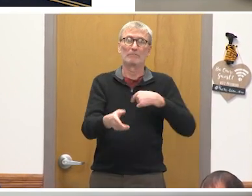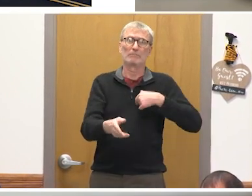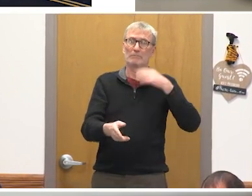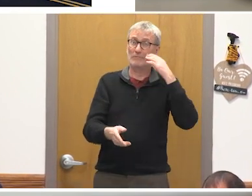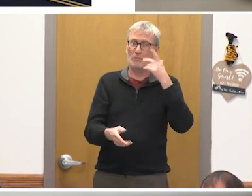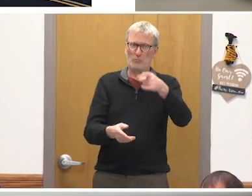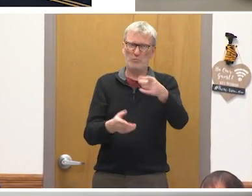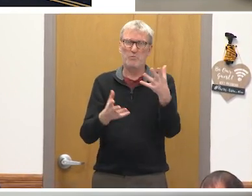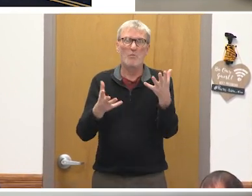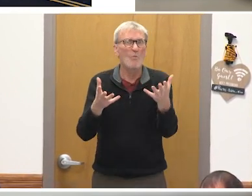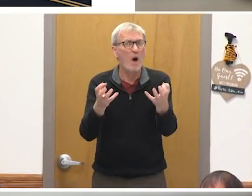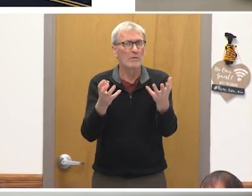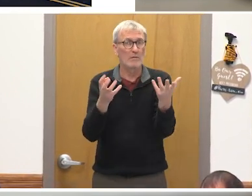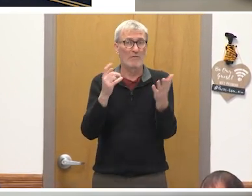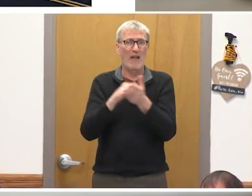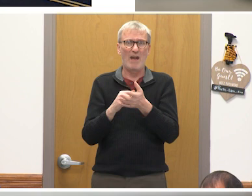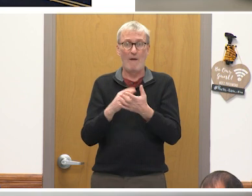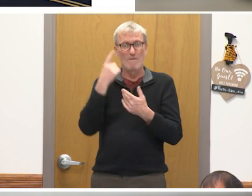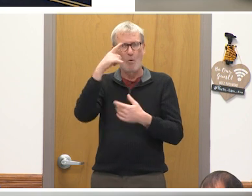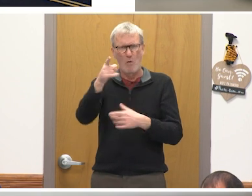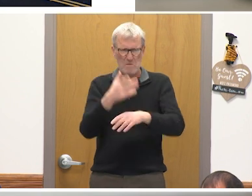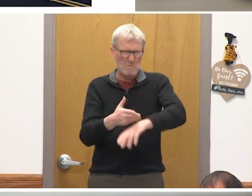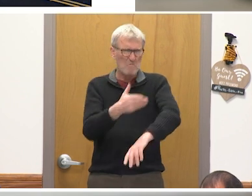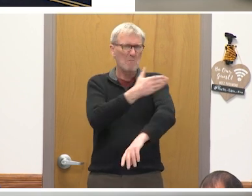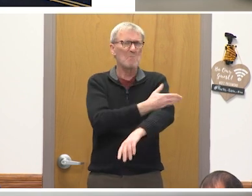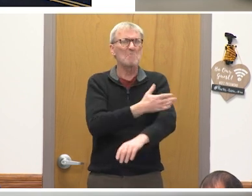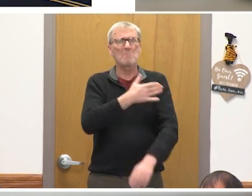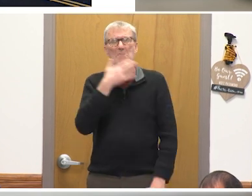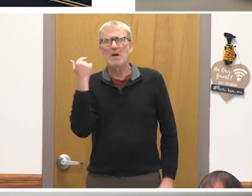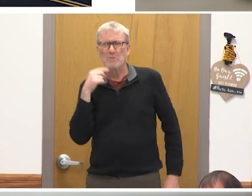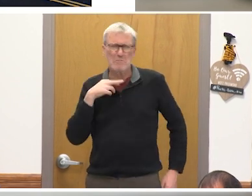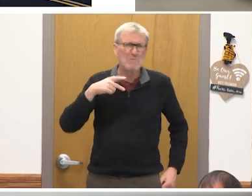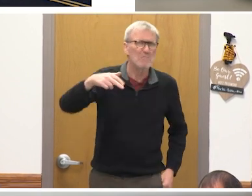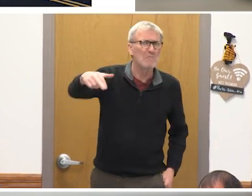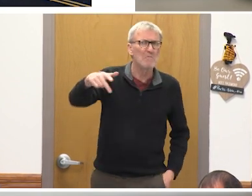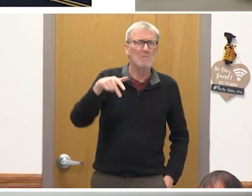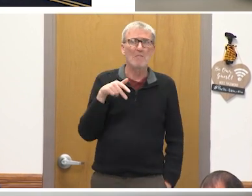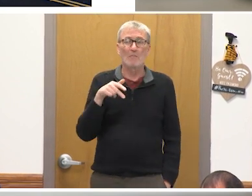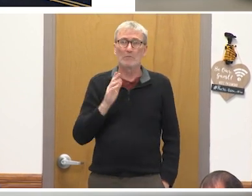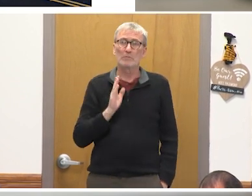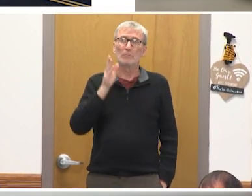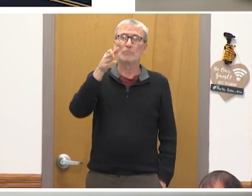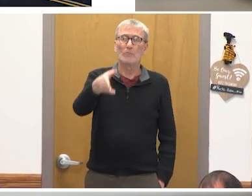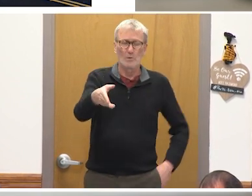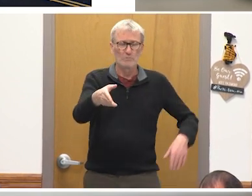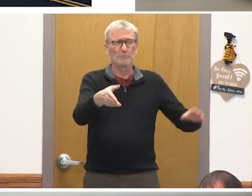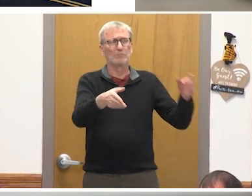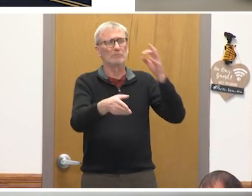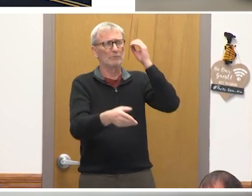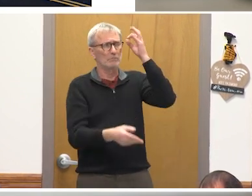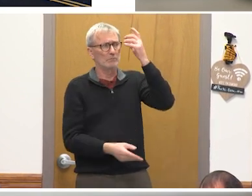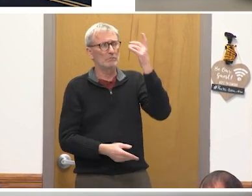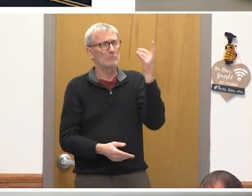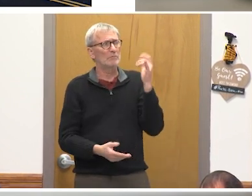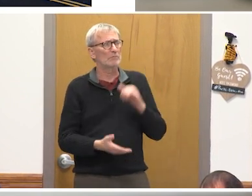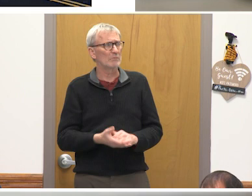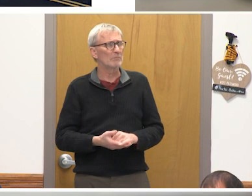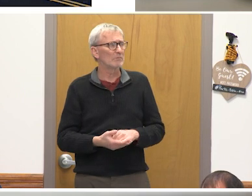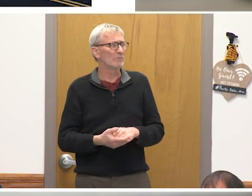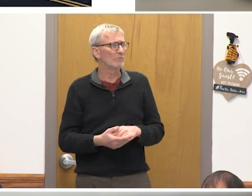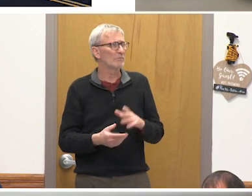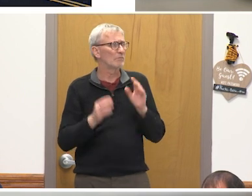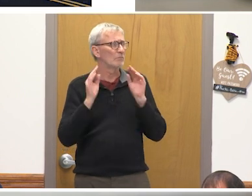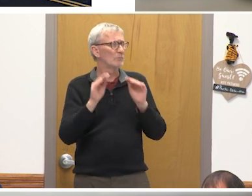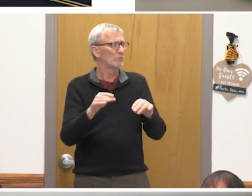long-standing request for a better improved crossing, and so we took that into consideration with this project and added